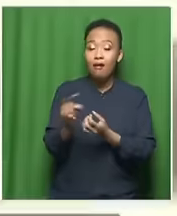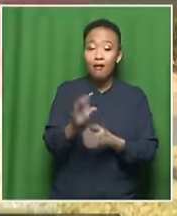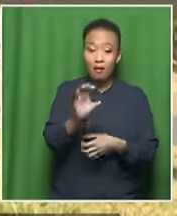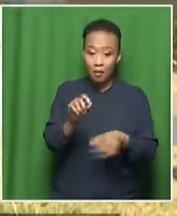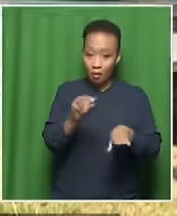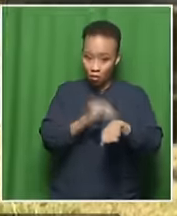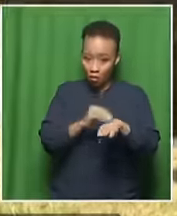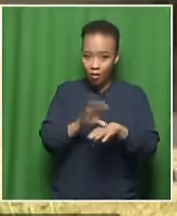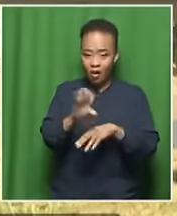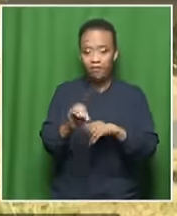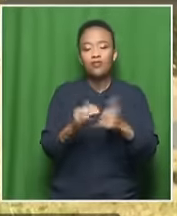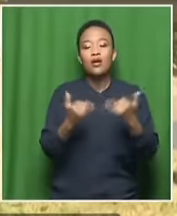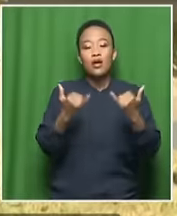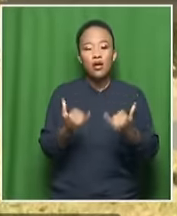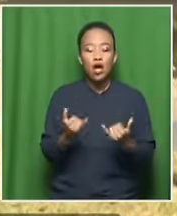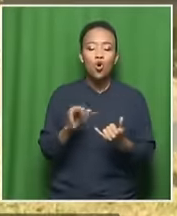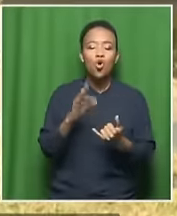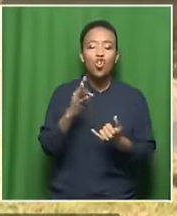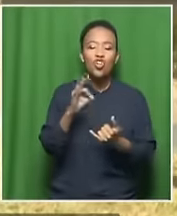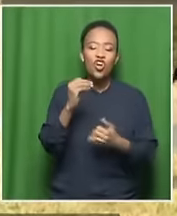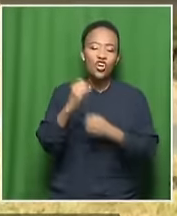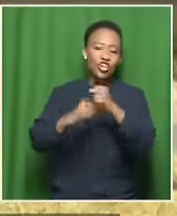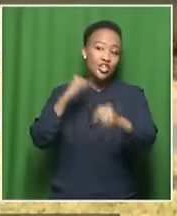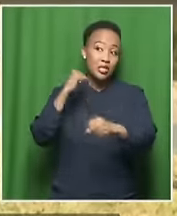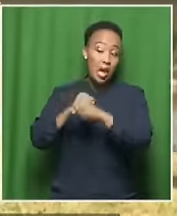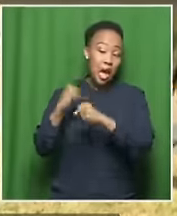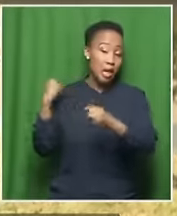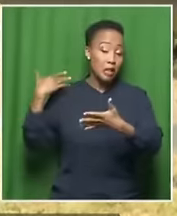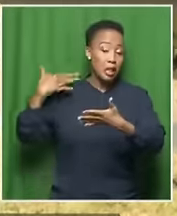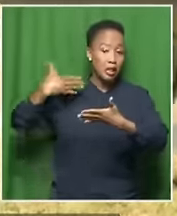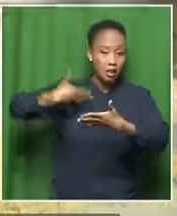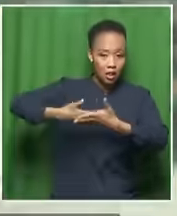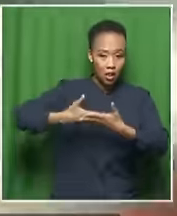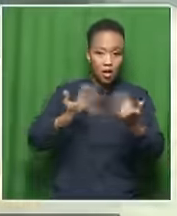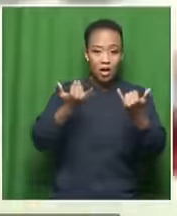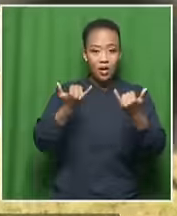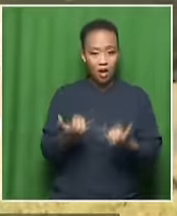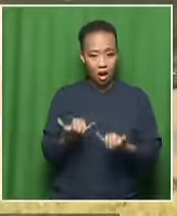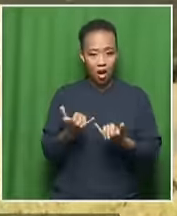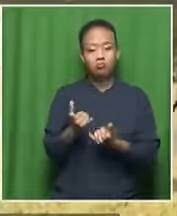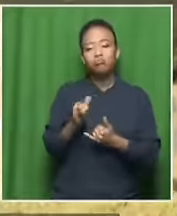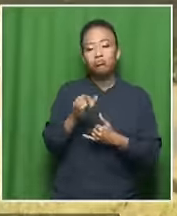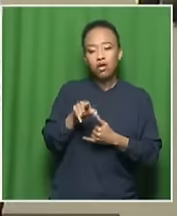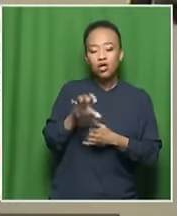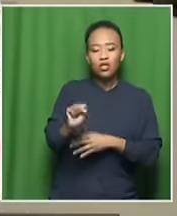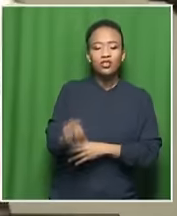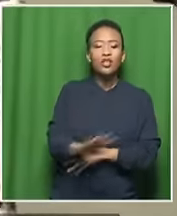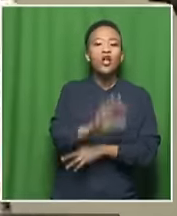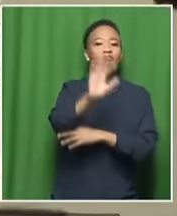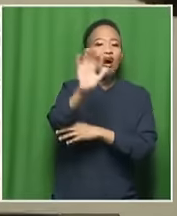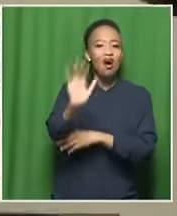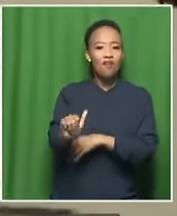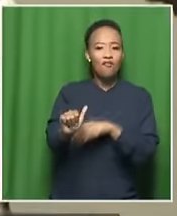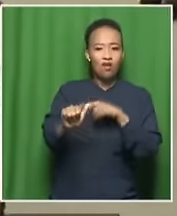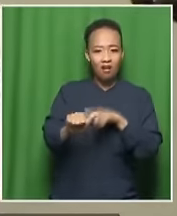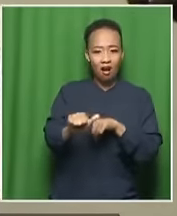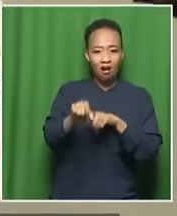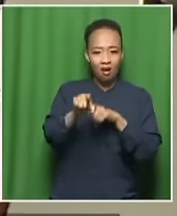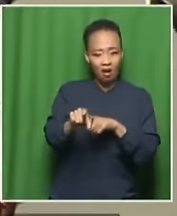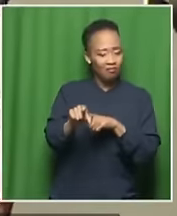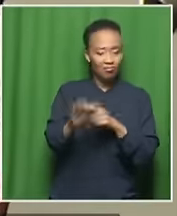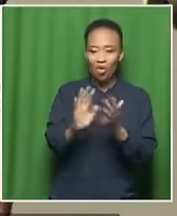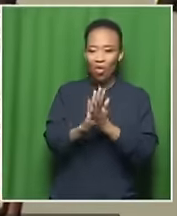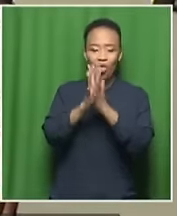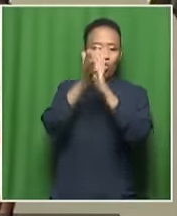says that after 30 years of the current government driving South Africa to the edge of ruin, the country needs a